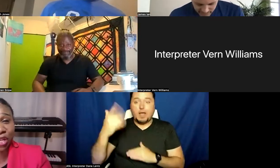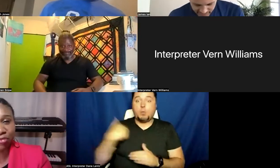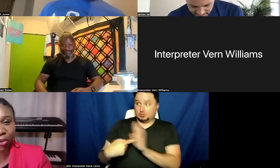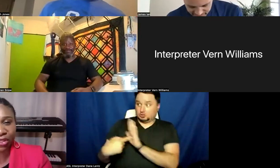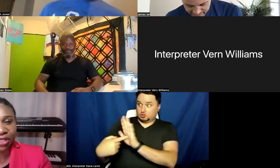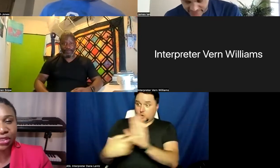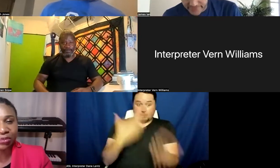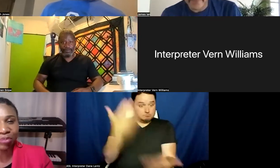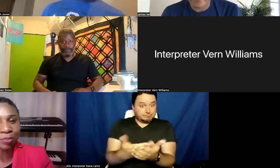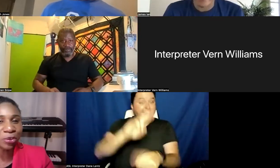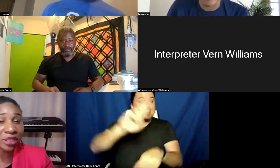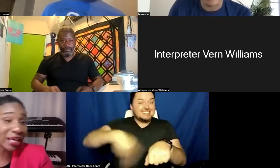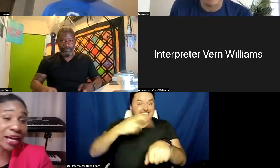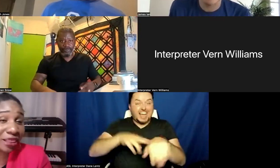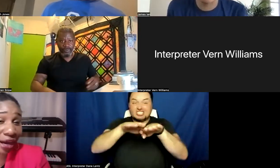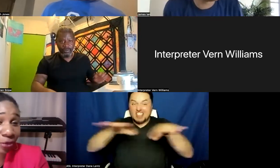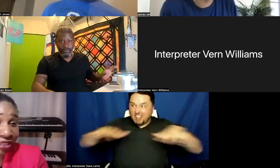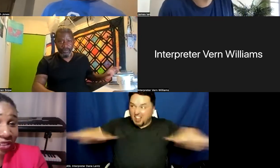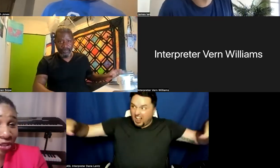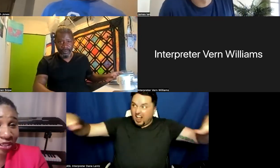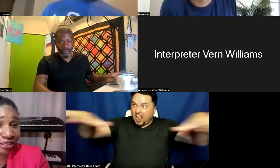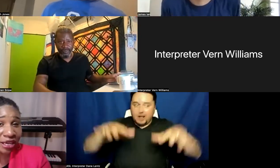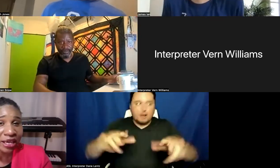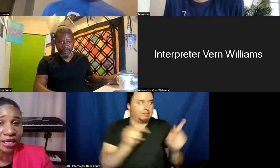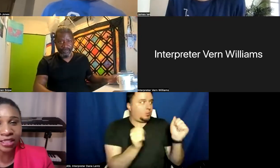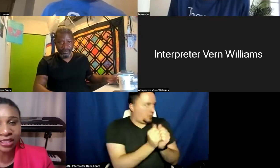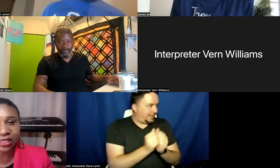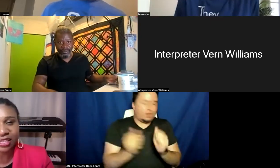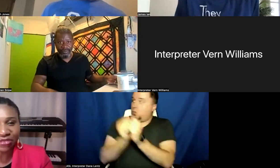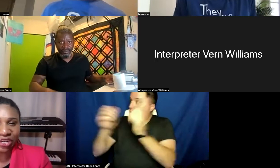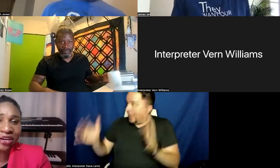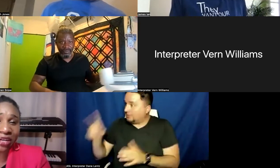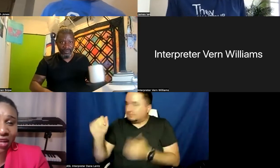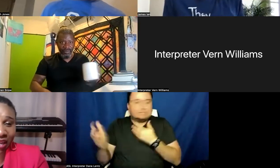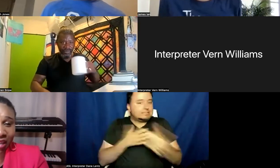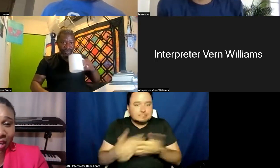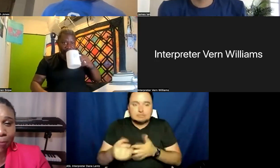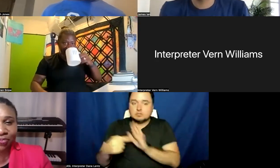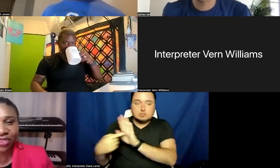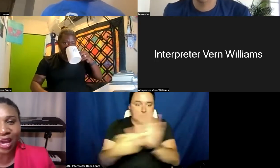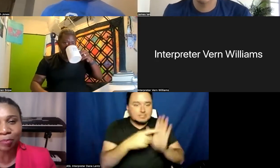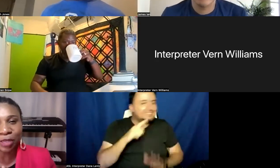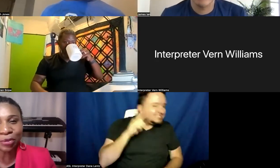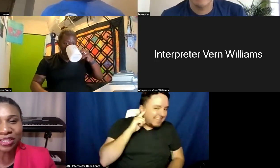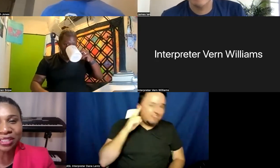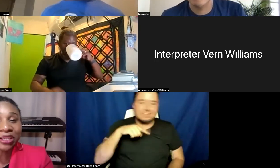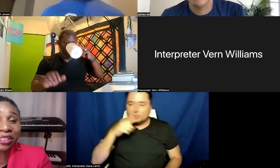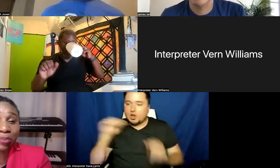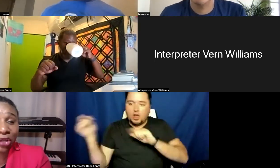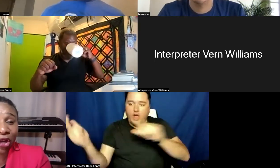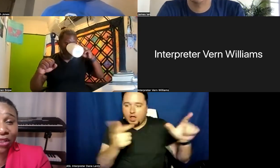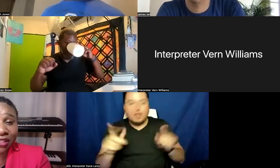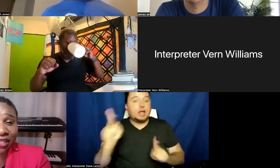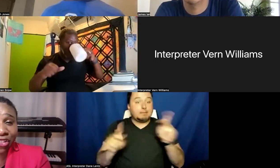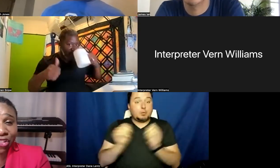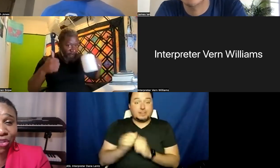national level to people with and without disabilities, to the deaf and hearing alike, that people with disabilities